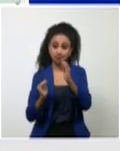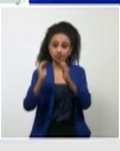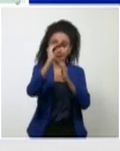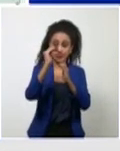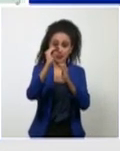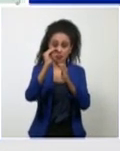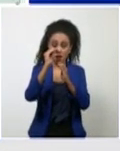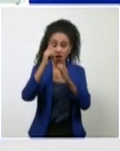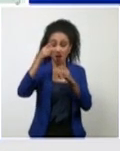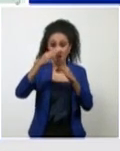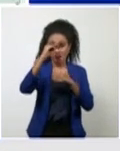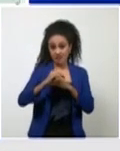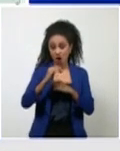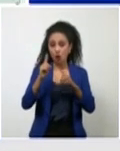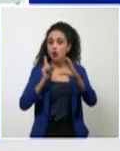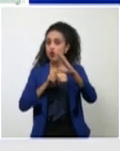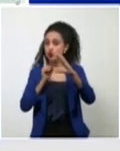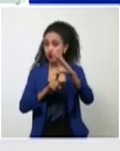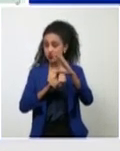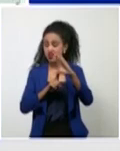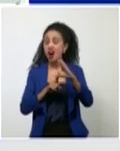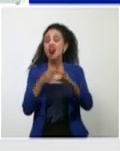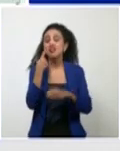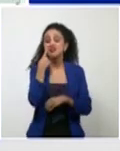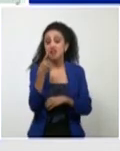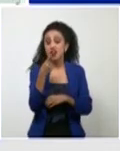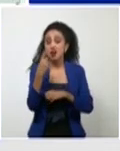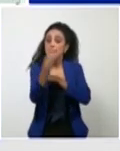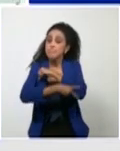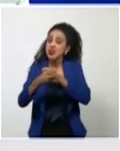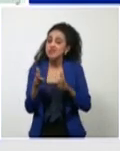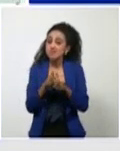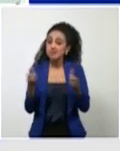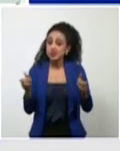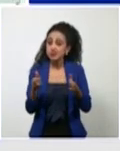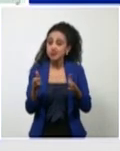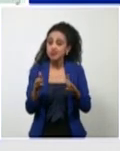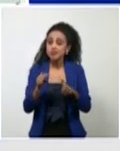higher than Russia with the countries in terms of confirmed cases.